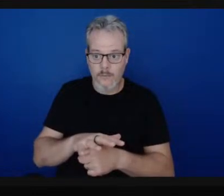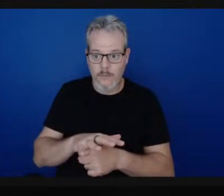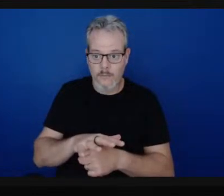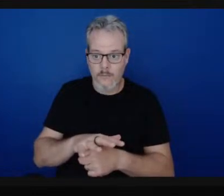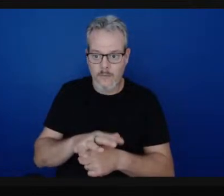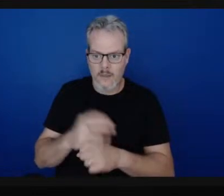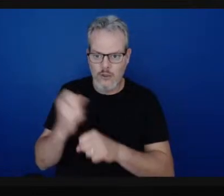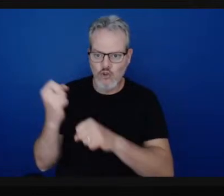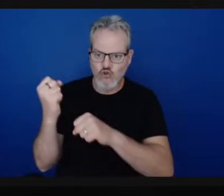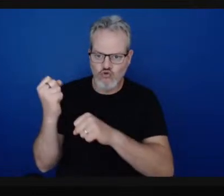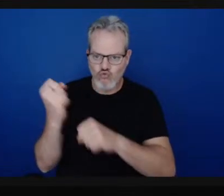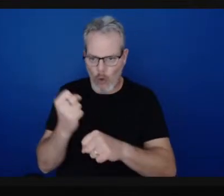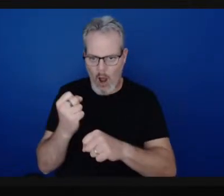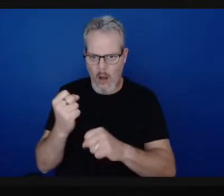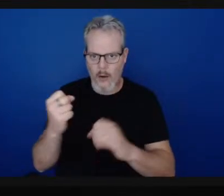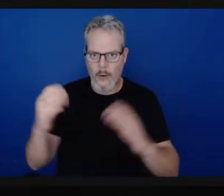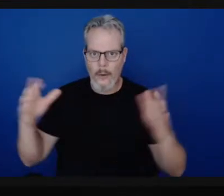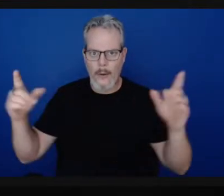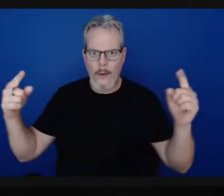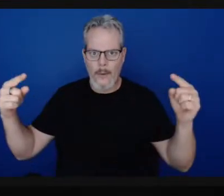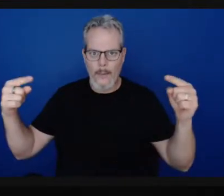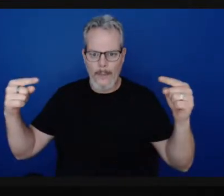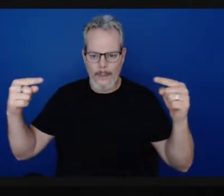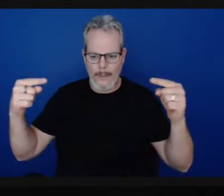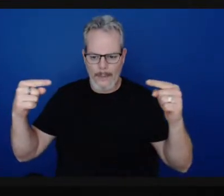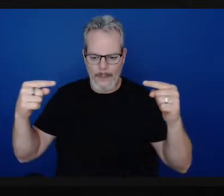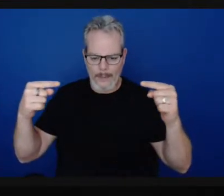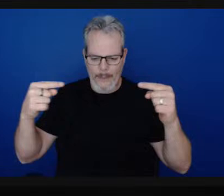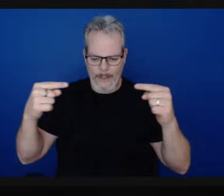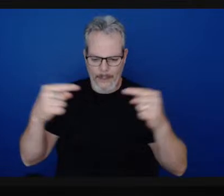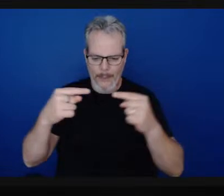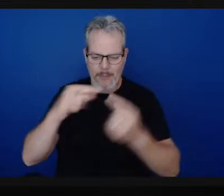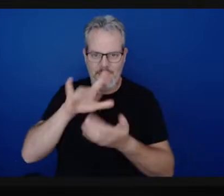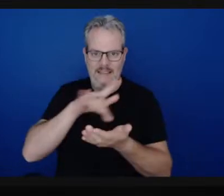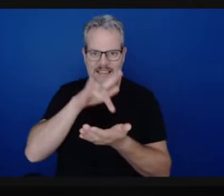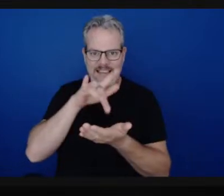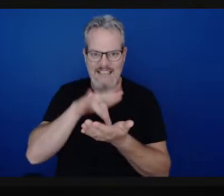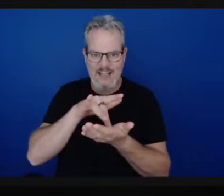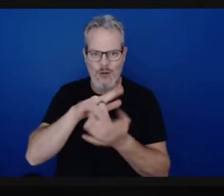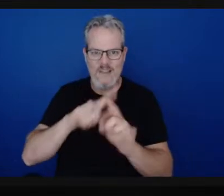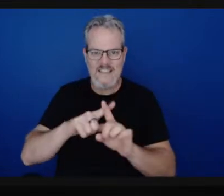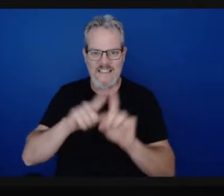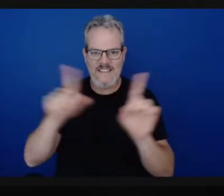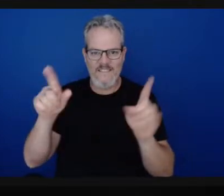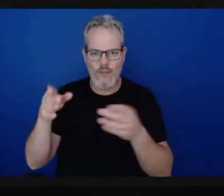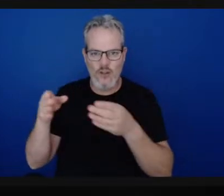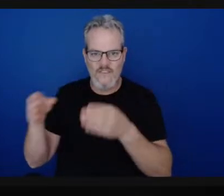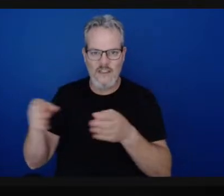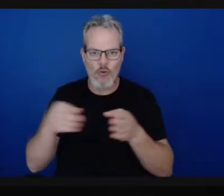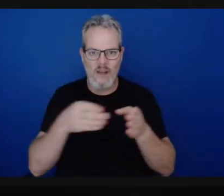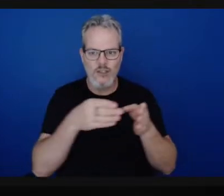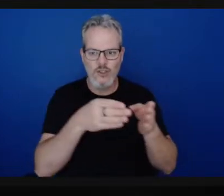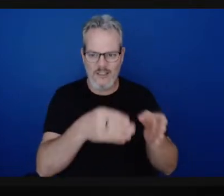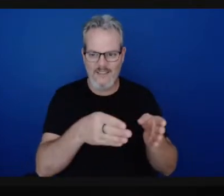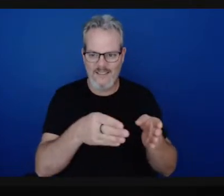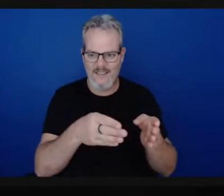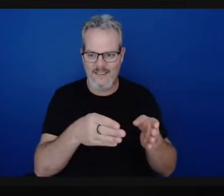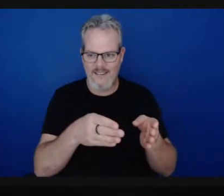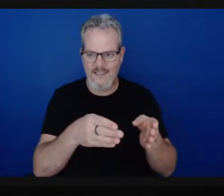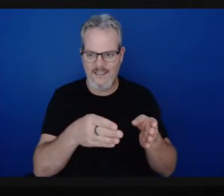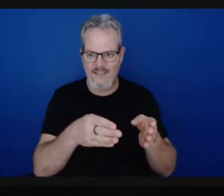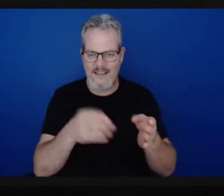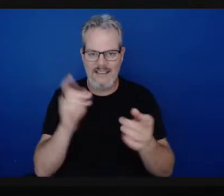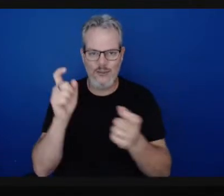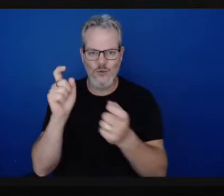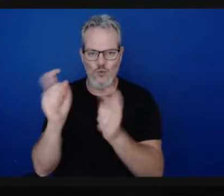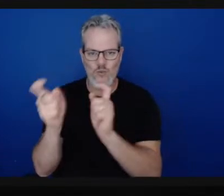stronger going towards the center at depth, right? So that's a difference of direction there. And a neutral plane is where it is none and switches from one to the other